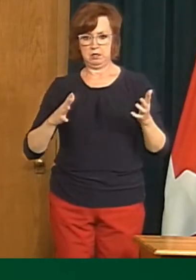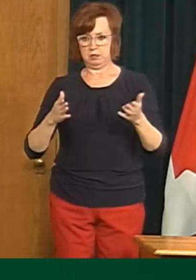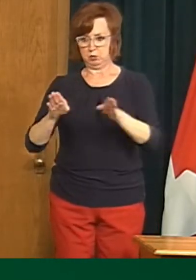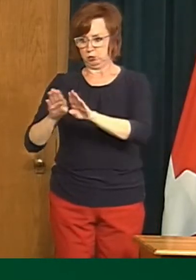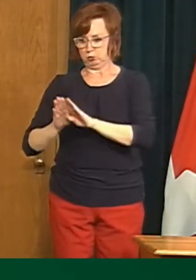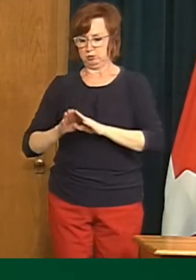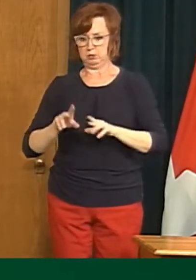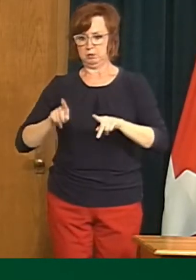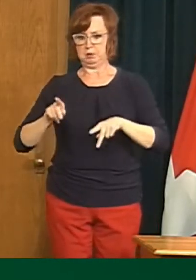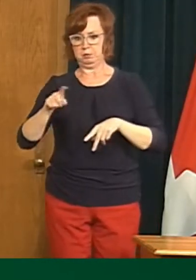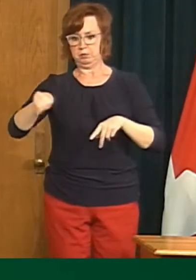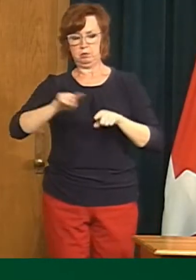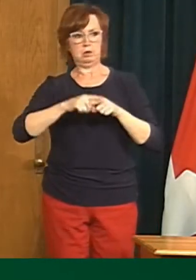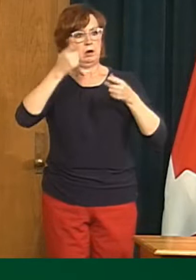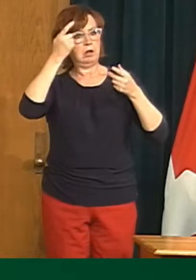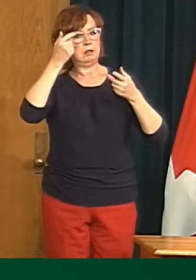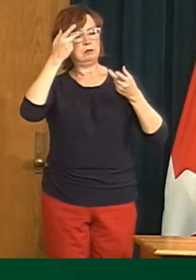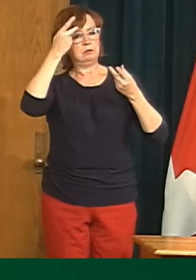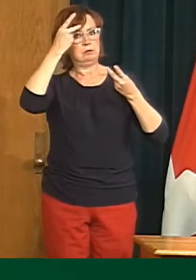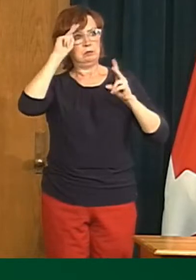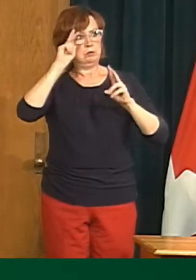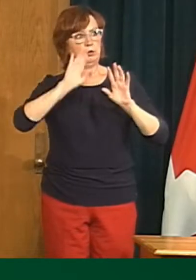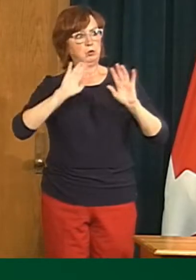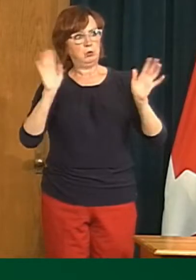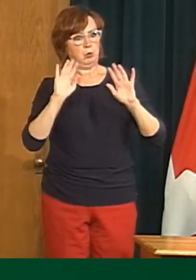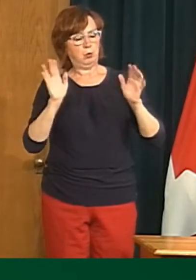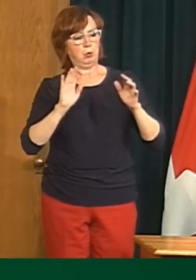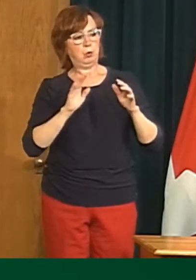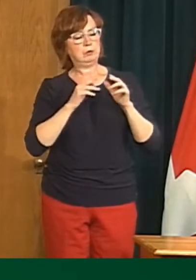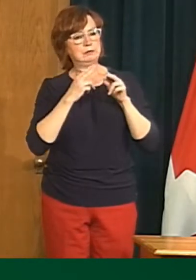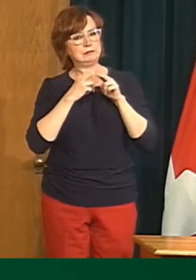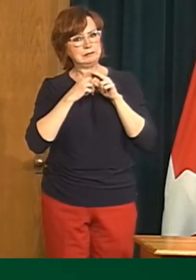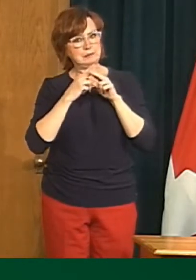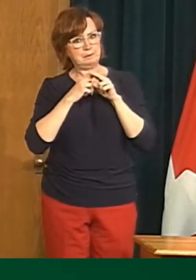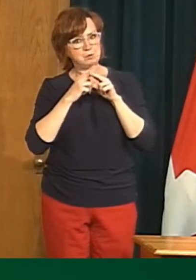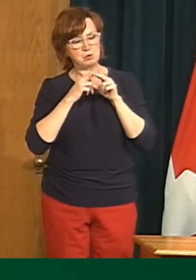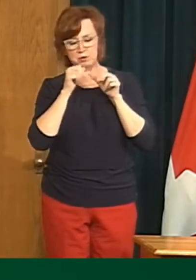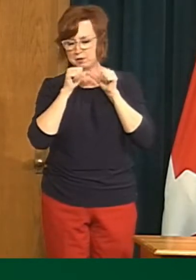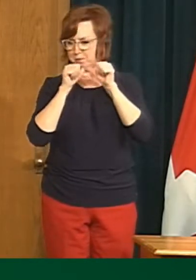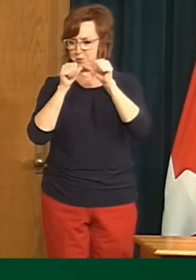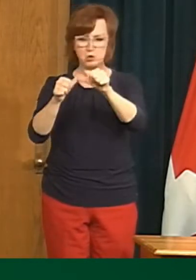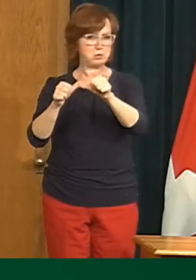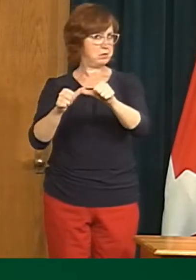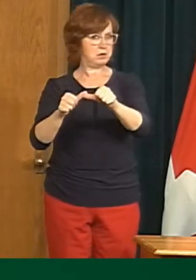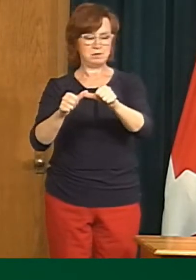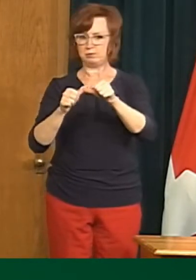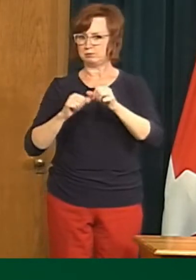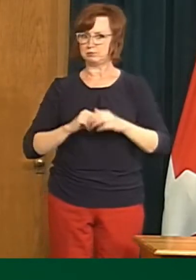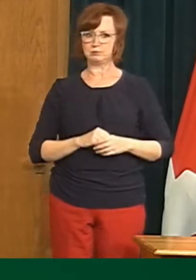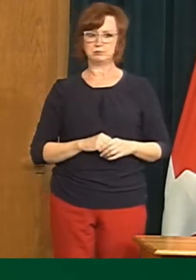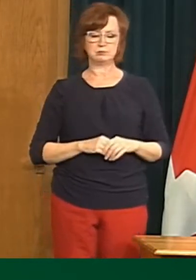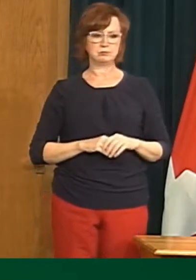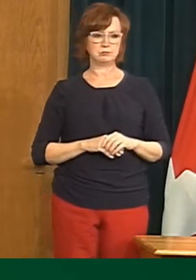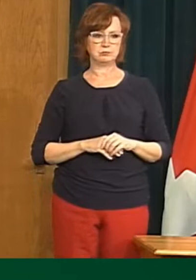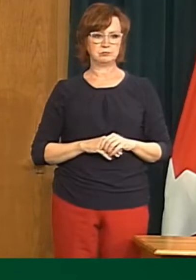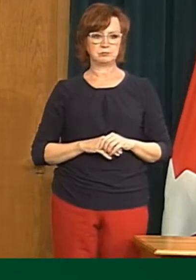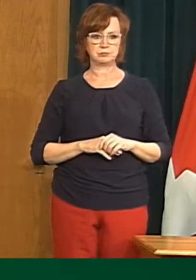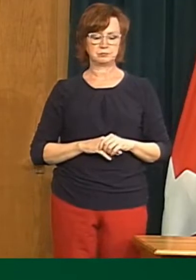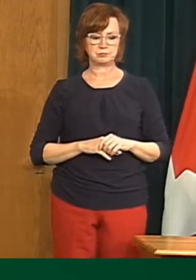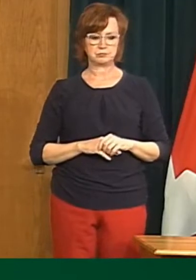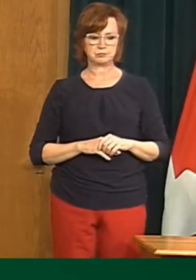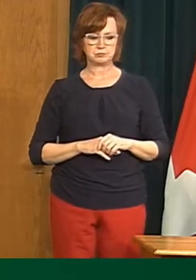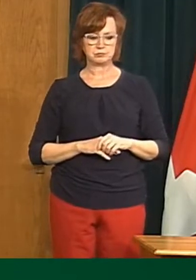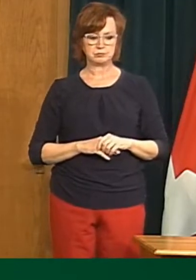should have it. Thankfully, the position that we're in Saskatchewan, and this is due to what Saskatchewan people have done as individuals,